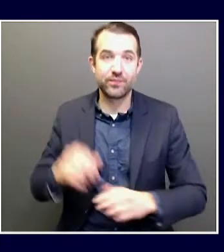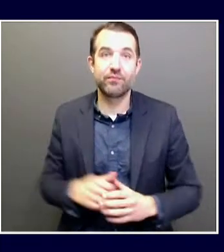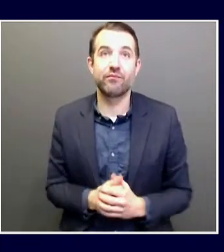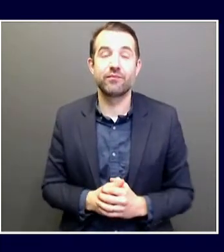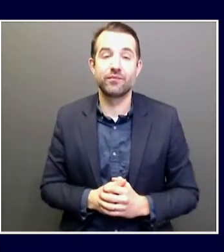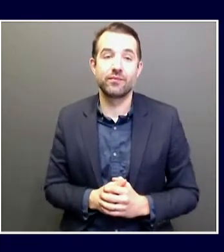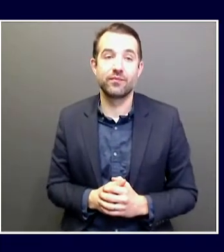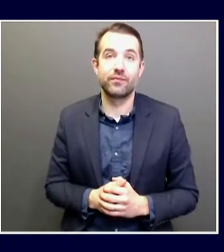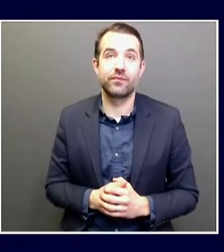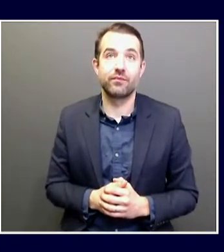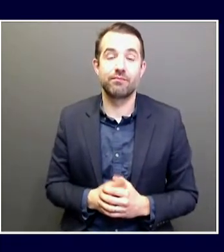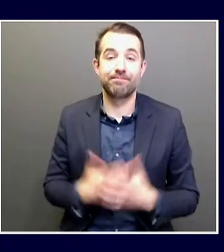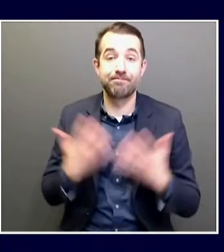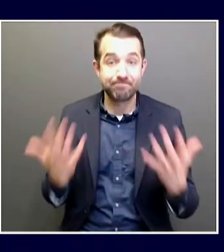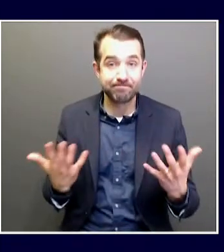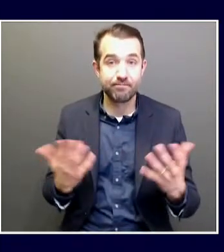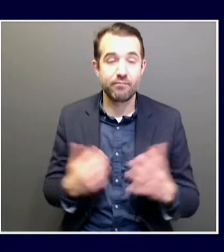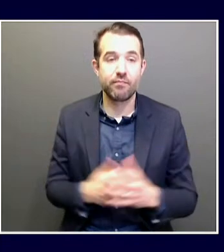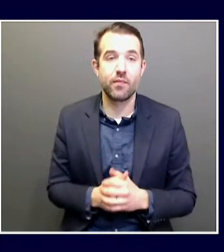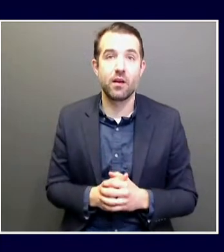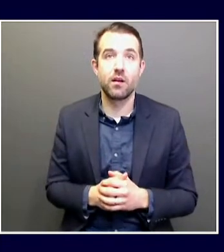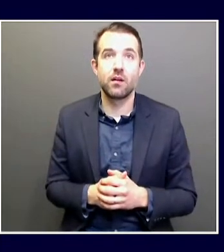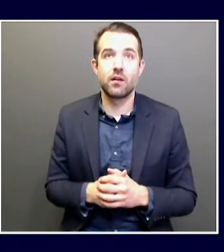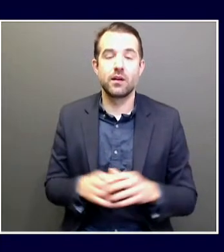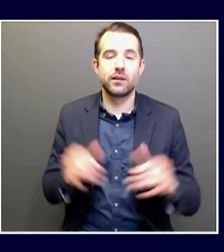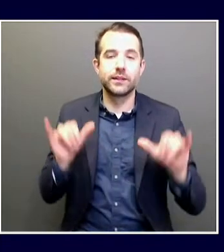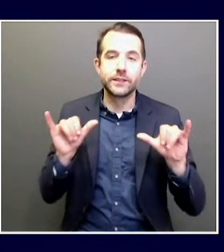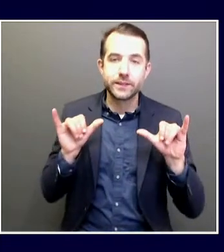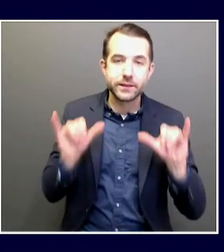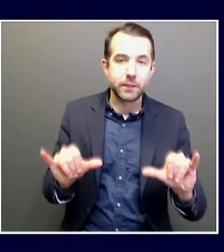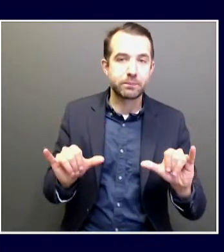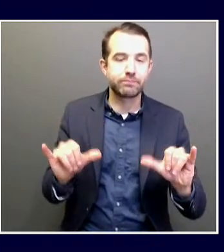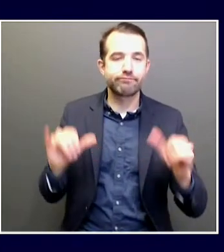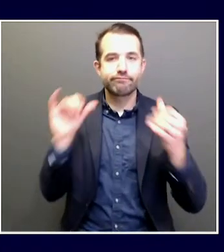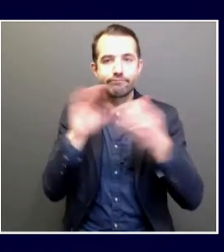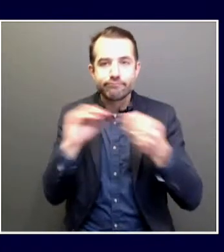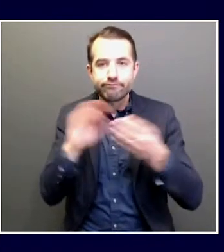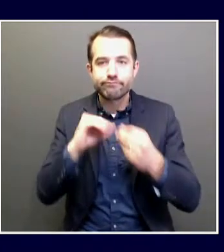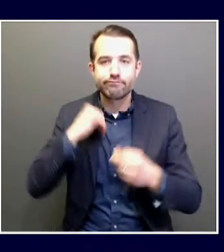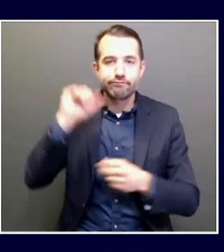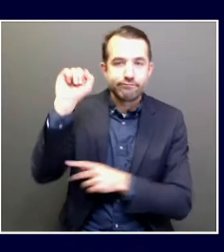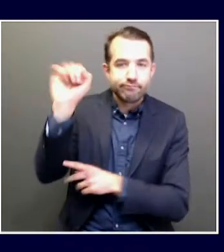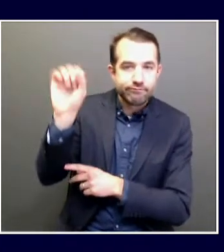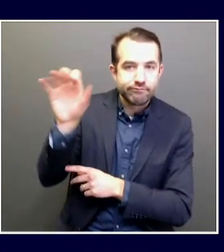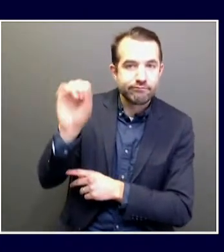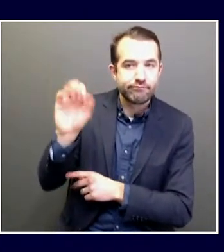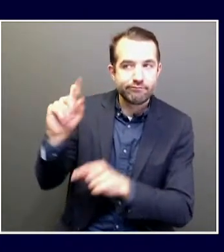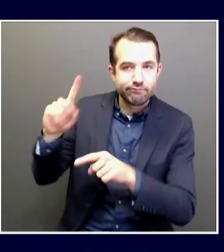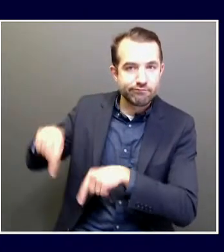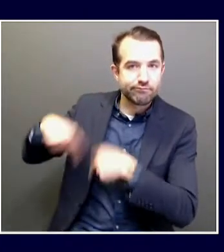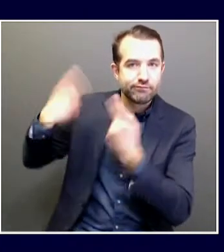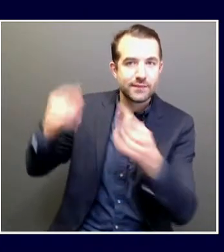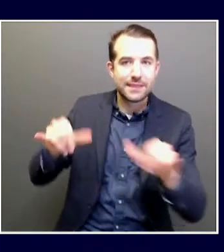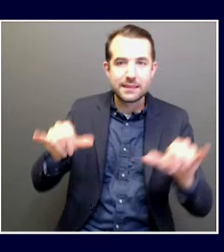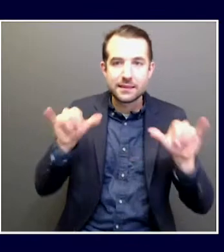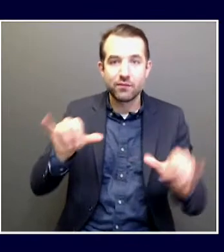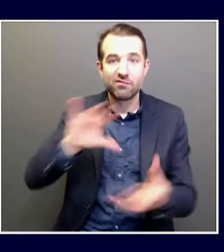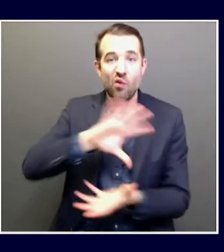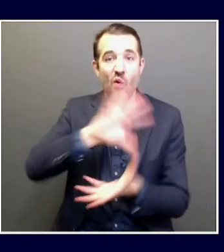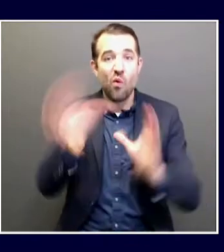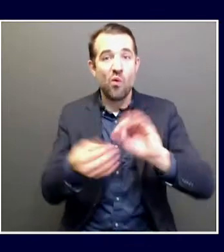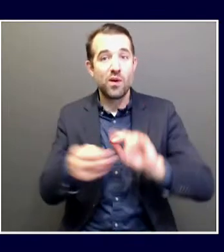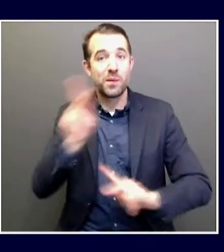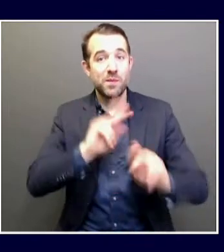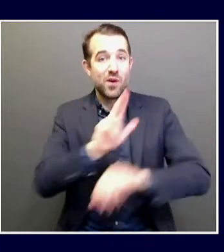the case that approximately 65% of all patients in the hospital across Maine who are there